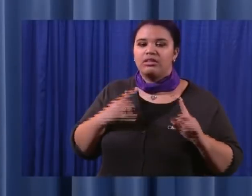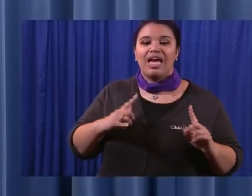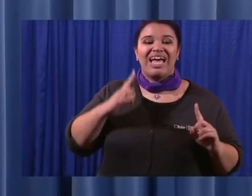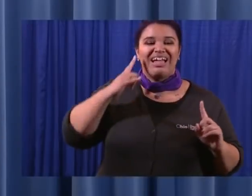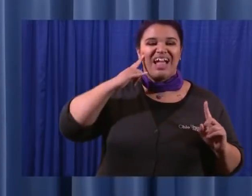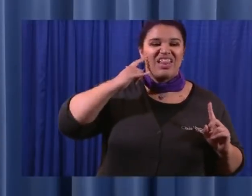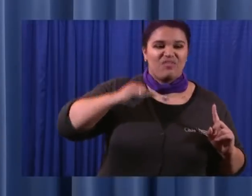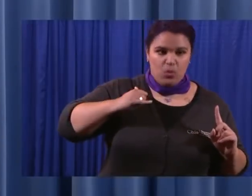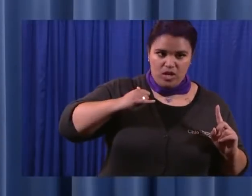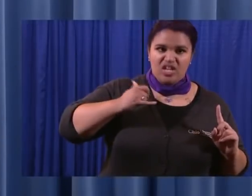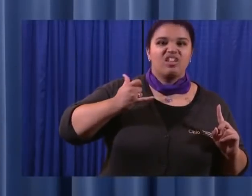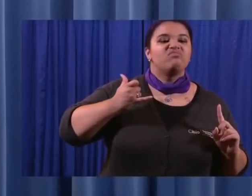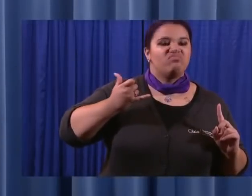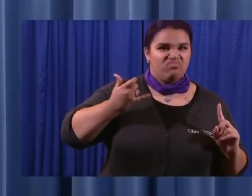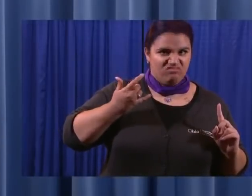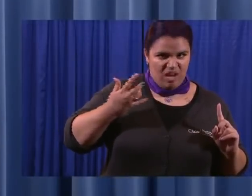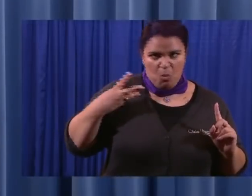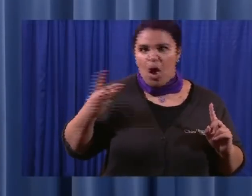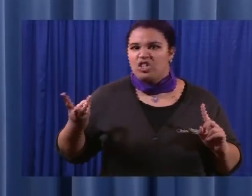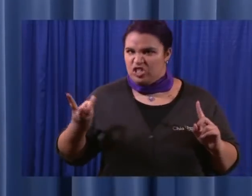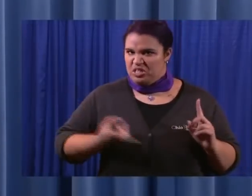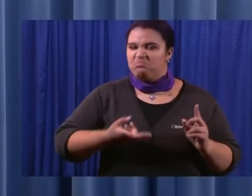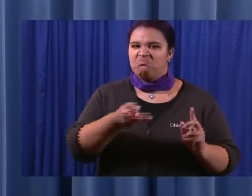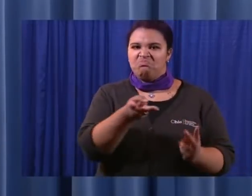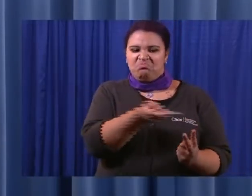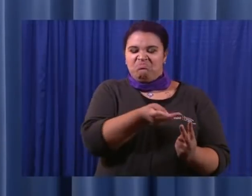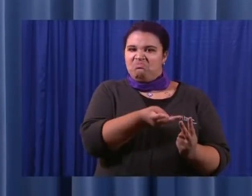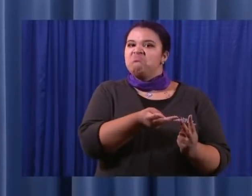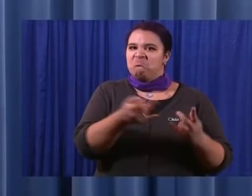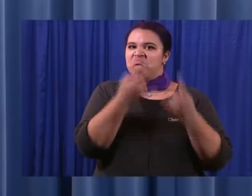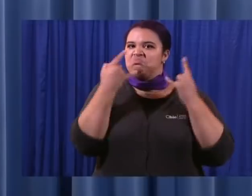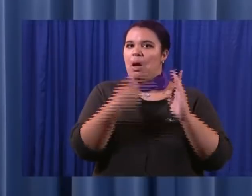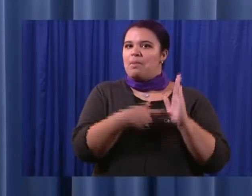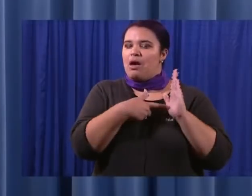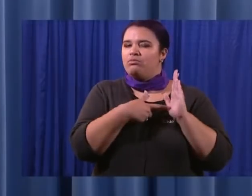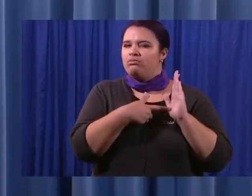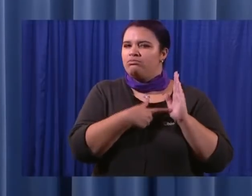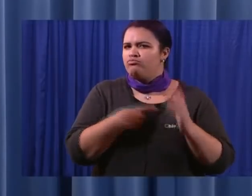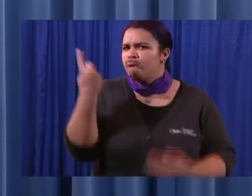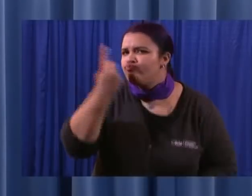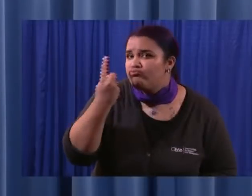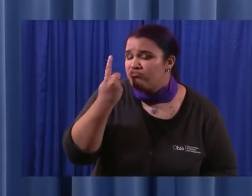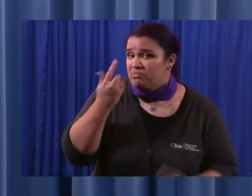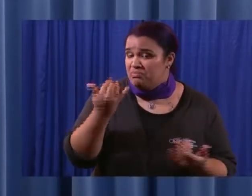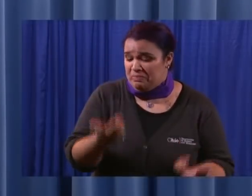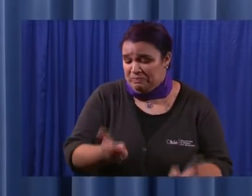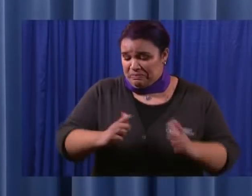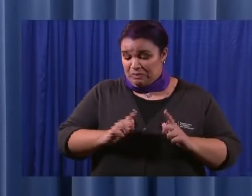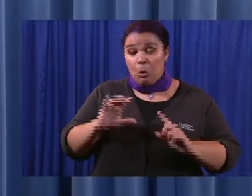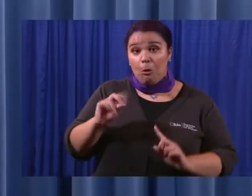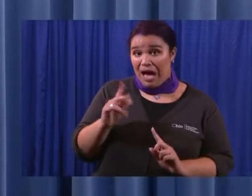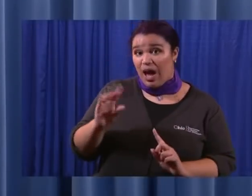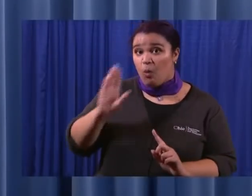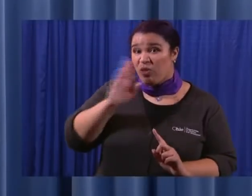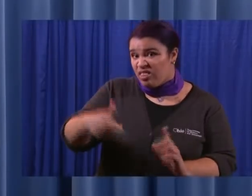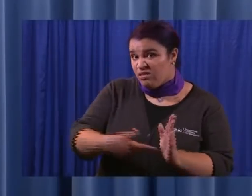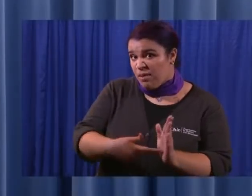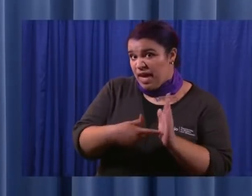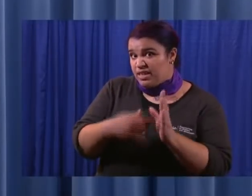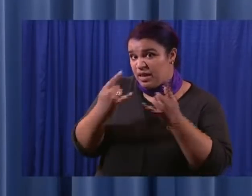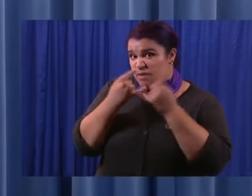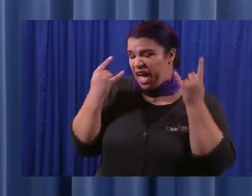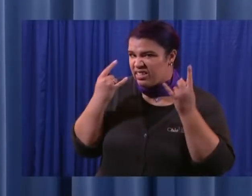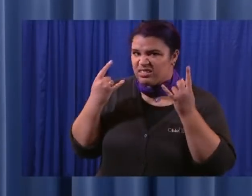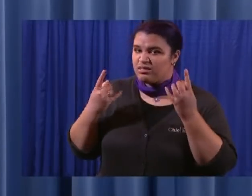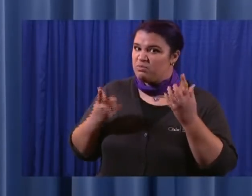I think we're up to 18 states now doing that. Is that something that Ohio is planning to do to avoid a surge before it gets